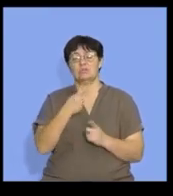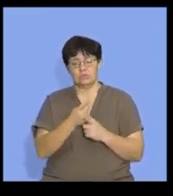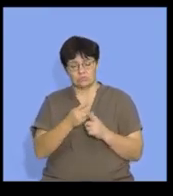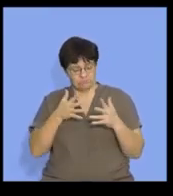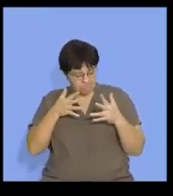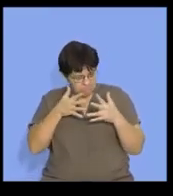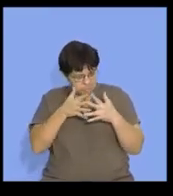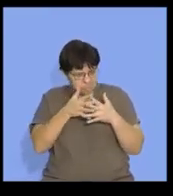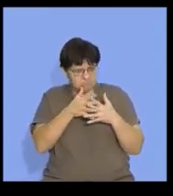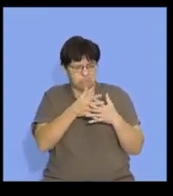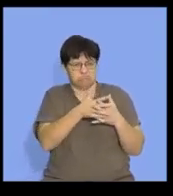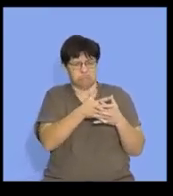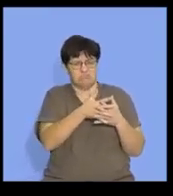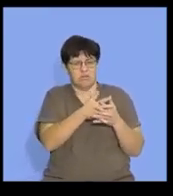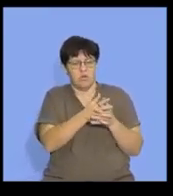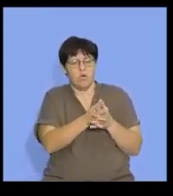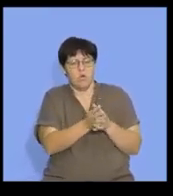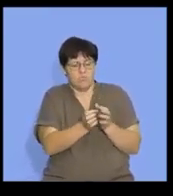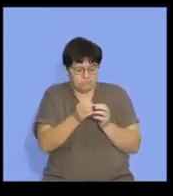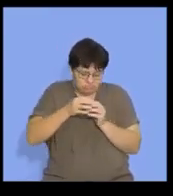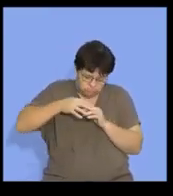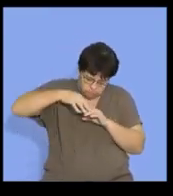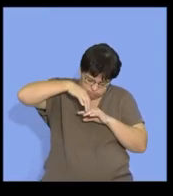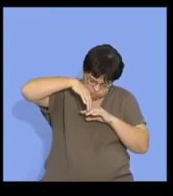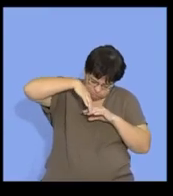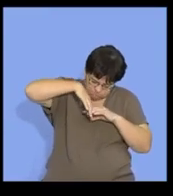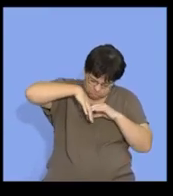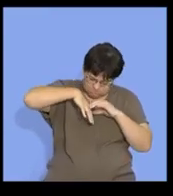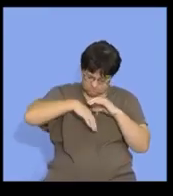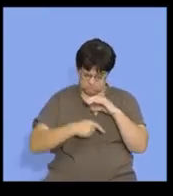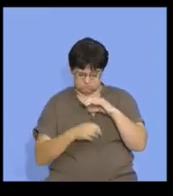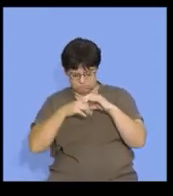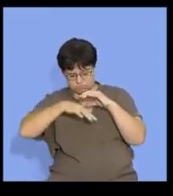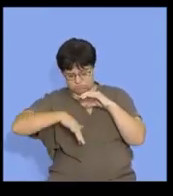or to grow into the bread